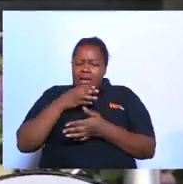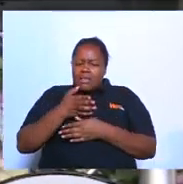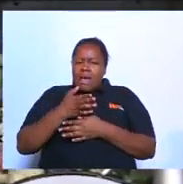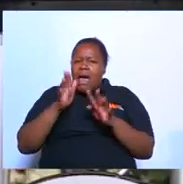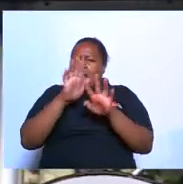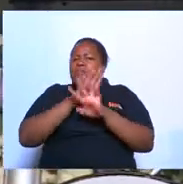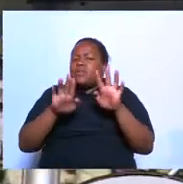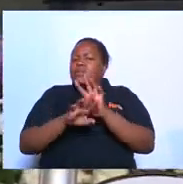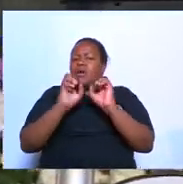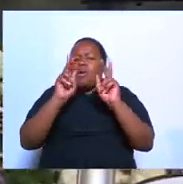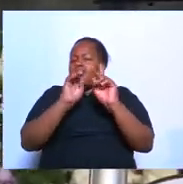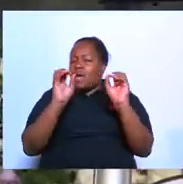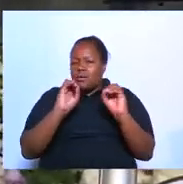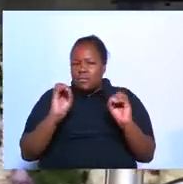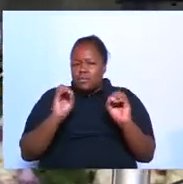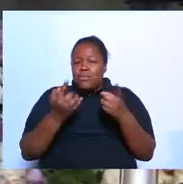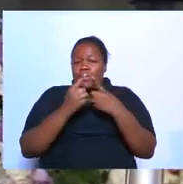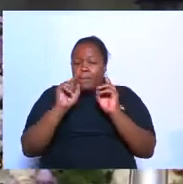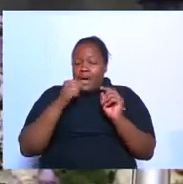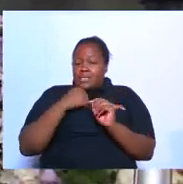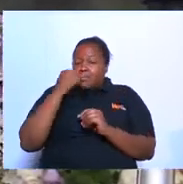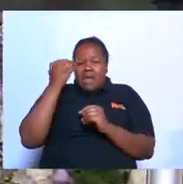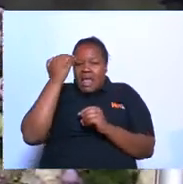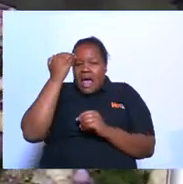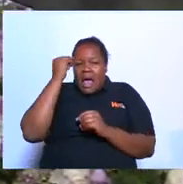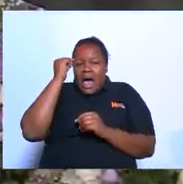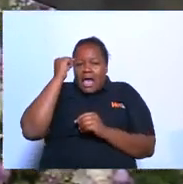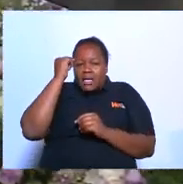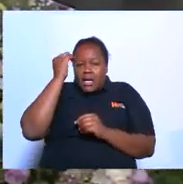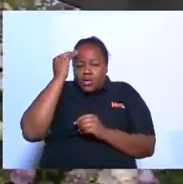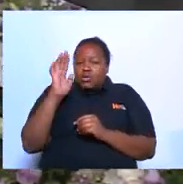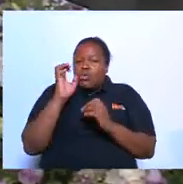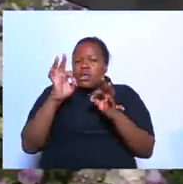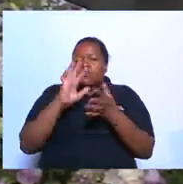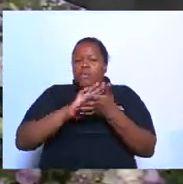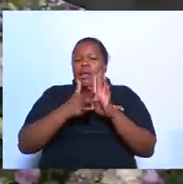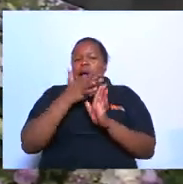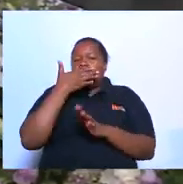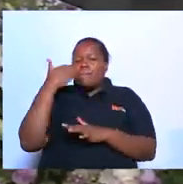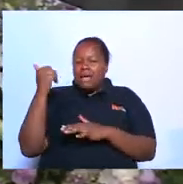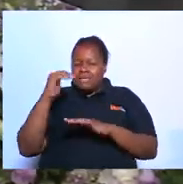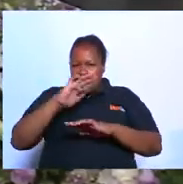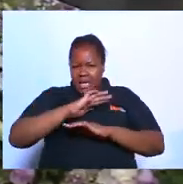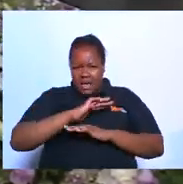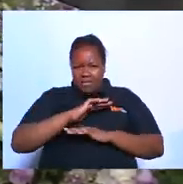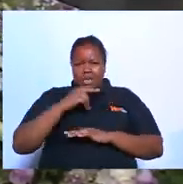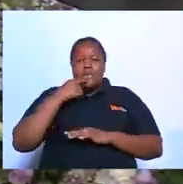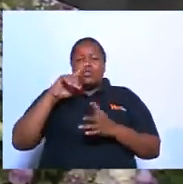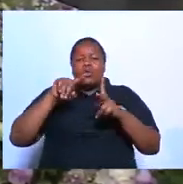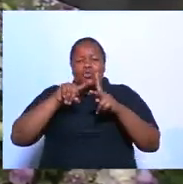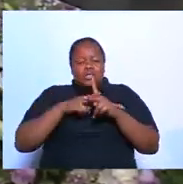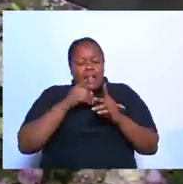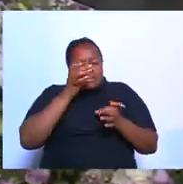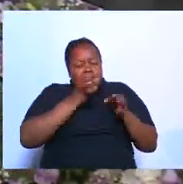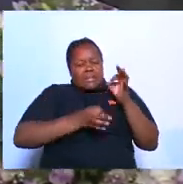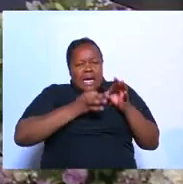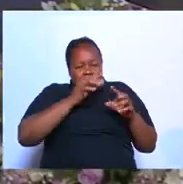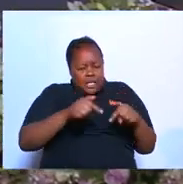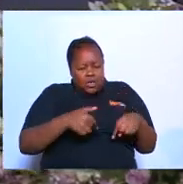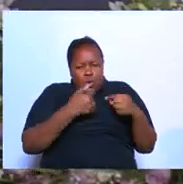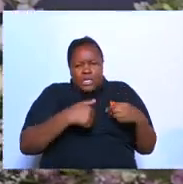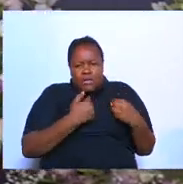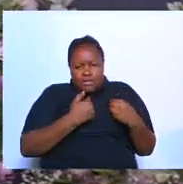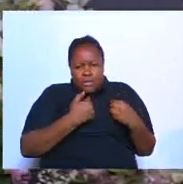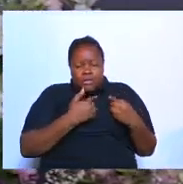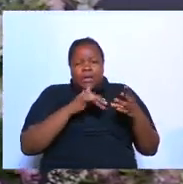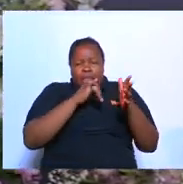okay I don't think that I'm I will be better enough criticize yourself to